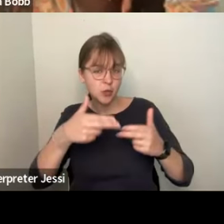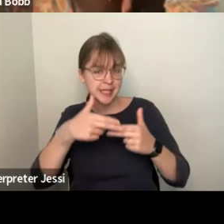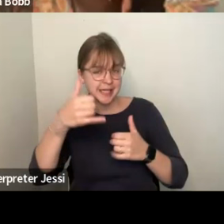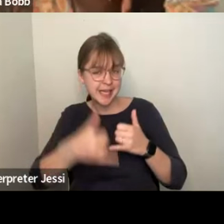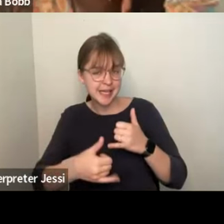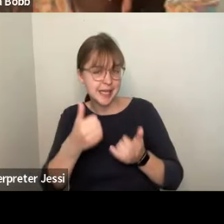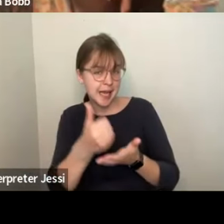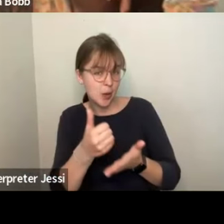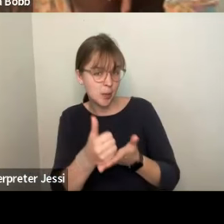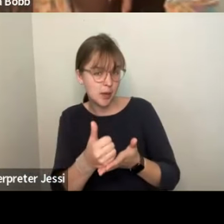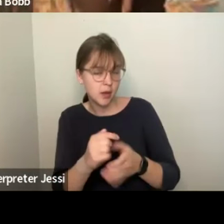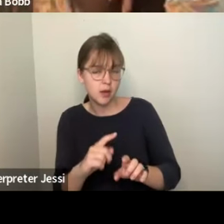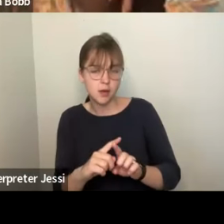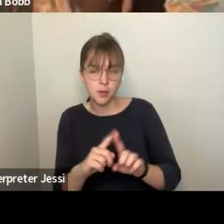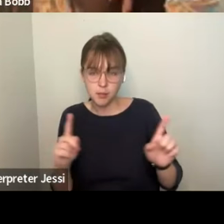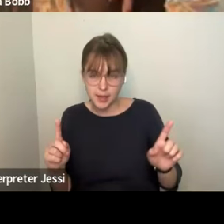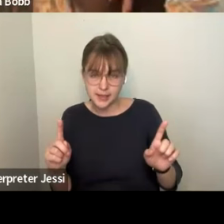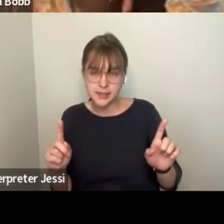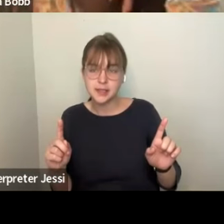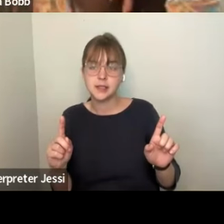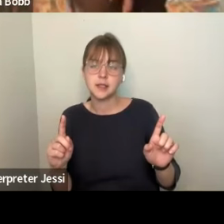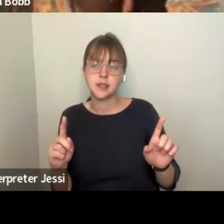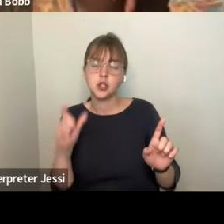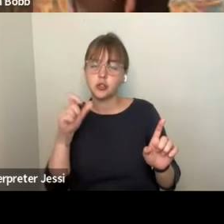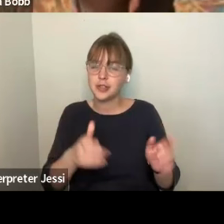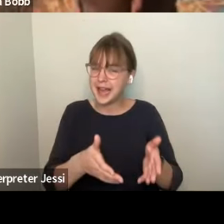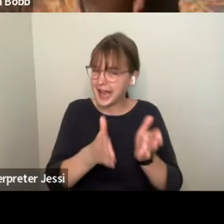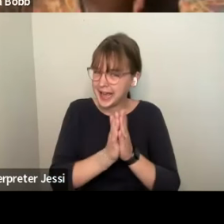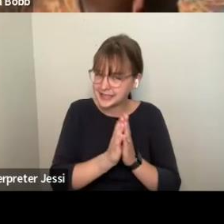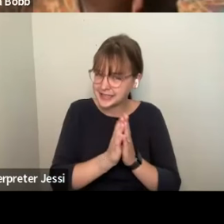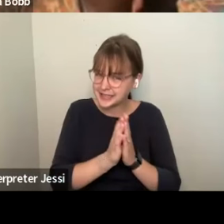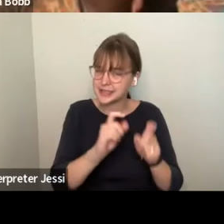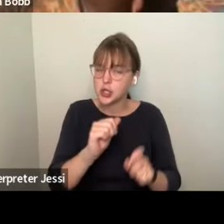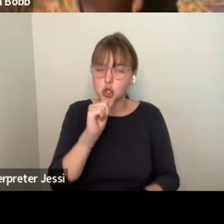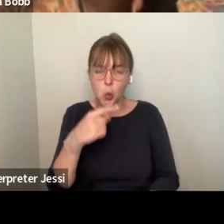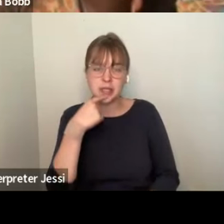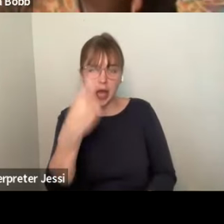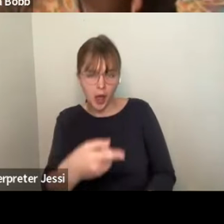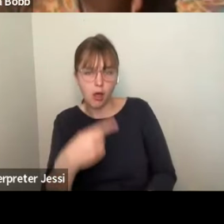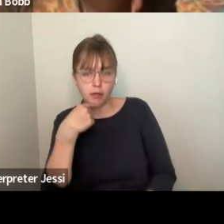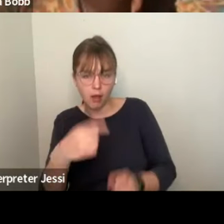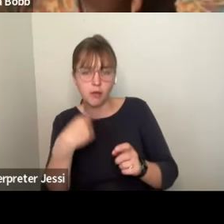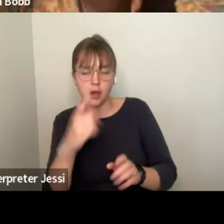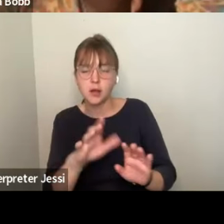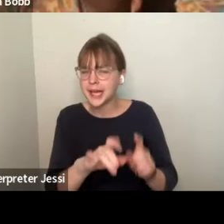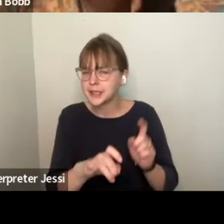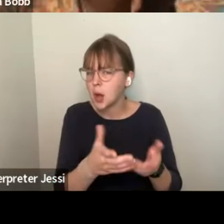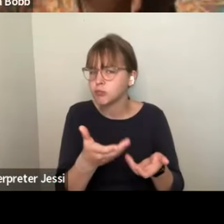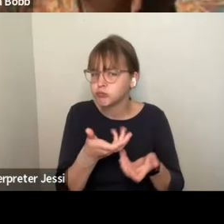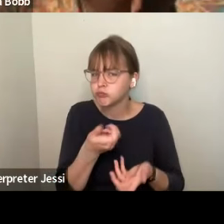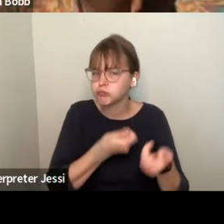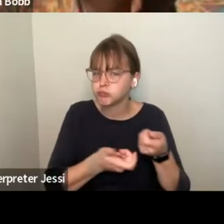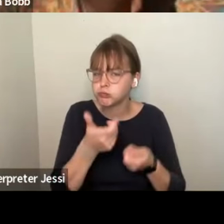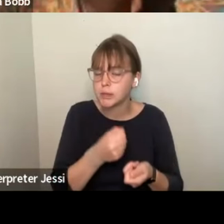remember those few things: ask more than tell. Don't fight every fight; just fight the important